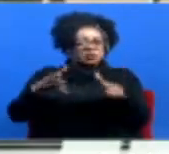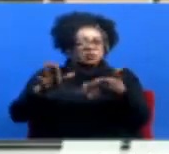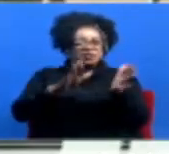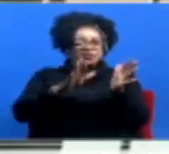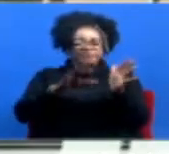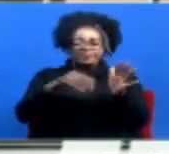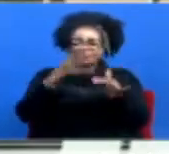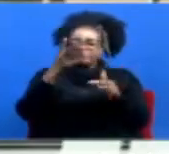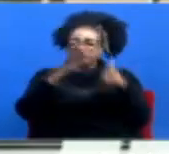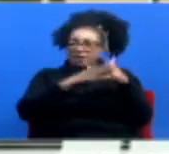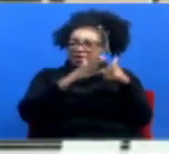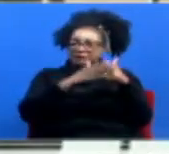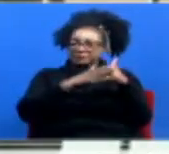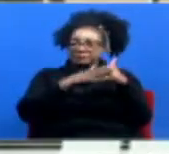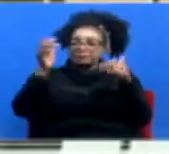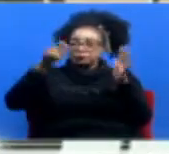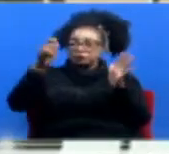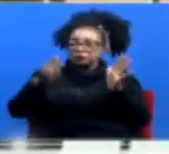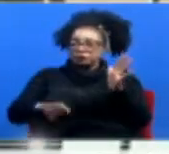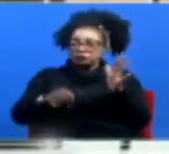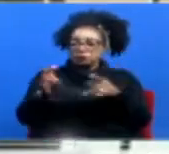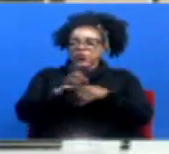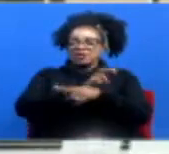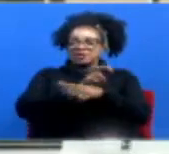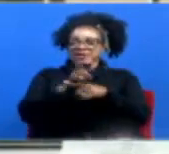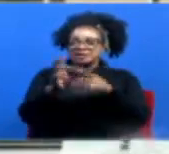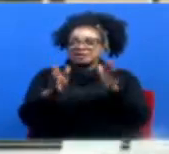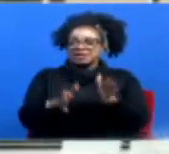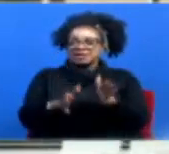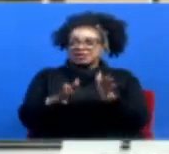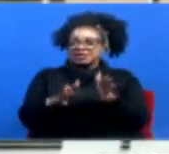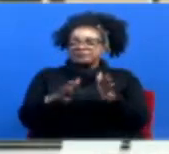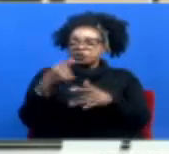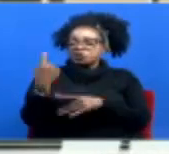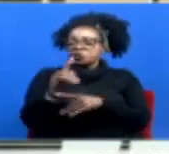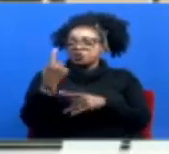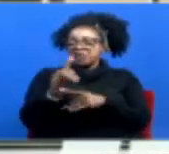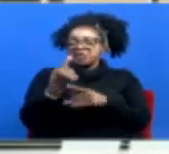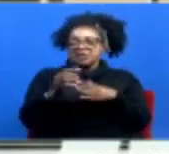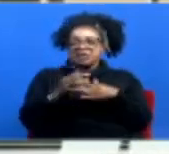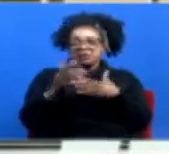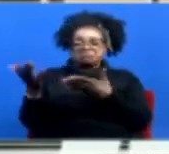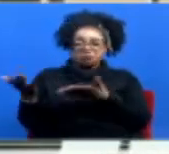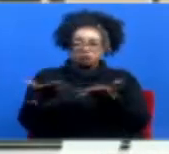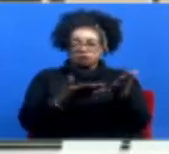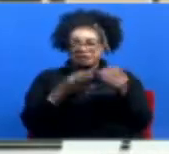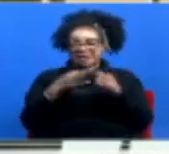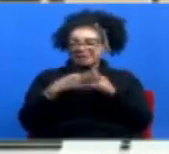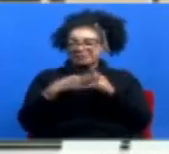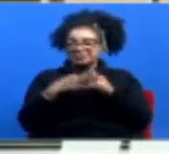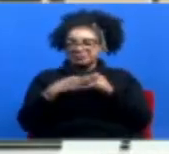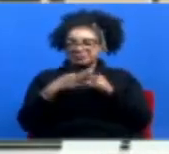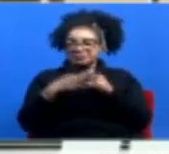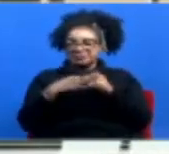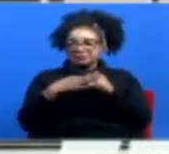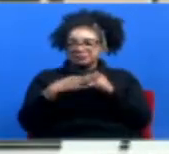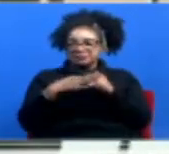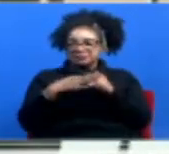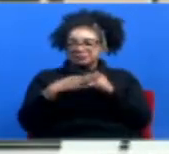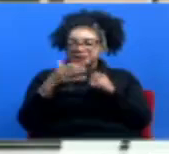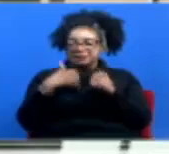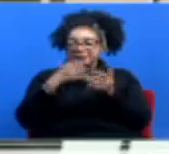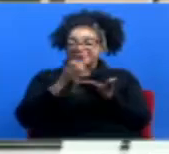49 prosecution witnesses, the prosecution only led witnesses from 8, only led evidence from